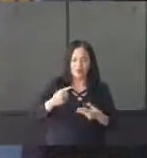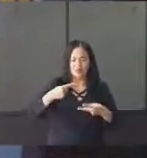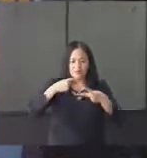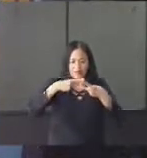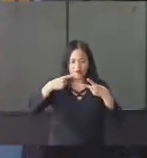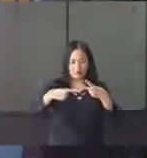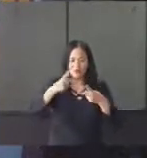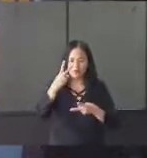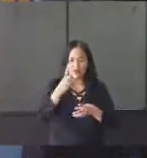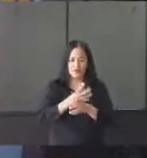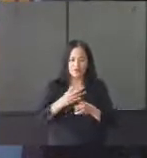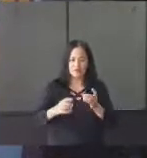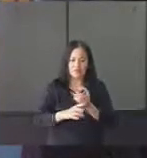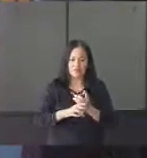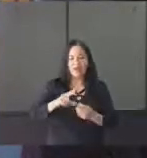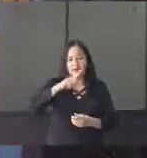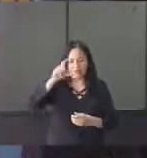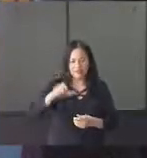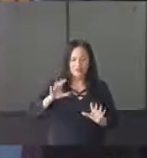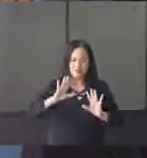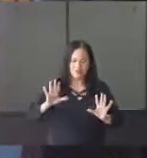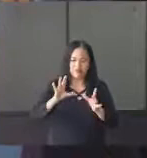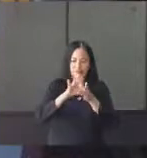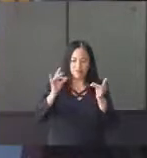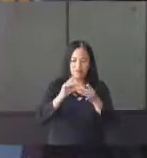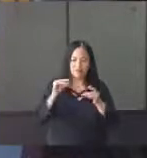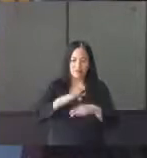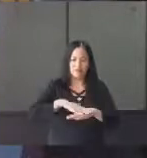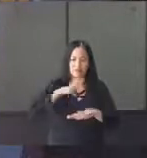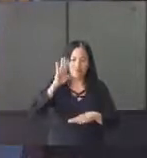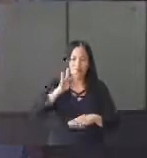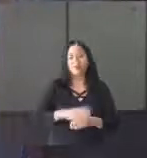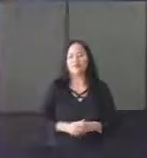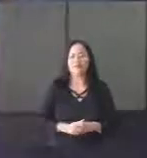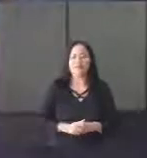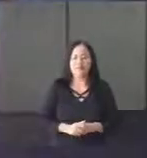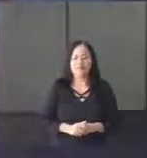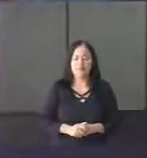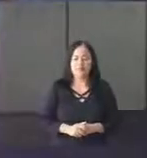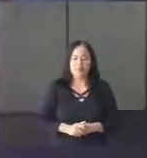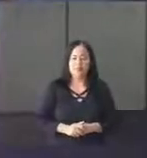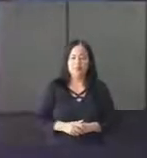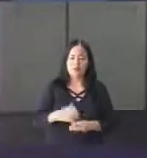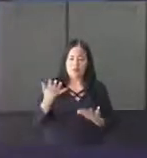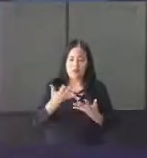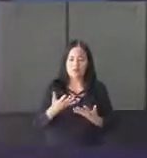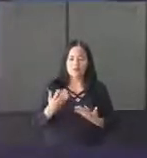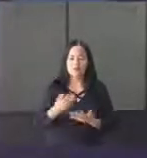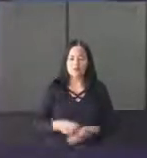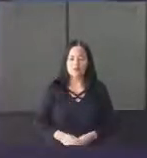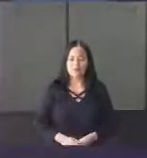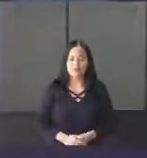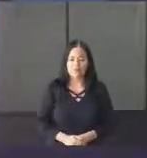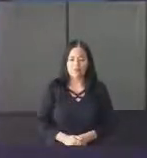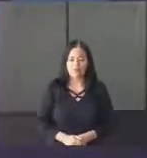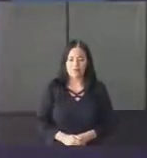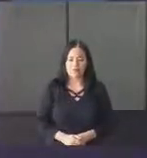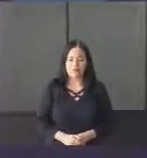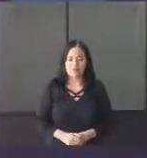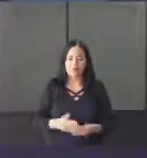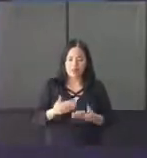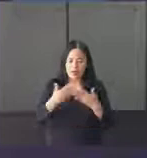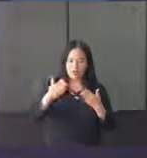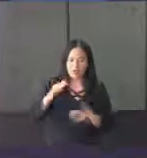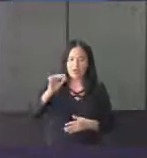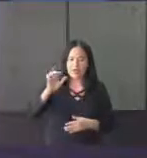Mexico City's government with those strategies. Later on, we can delve into that. It was very interesting for what we are discussing today. I'd like to give the